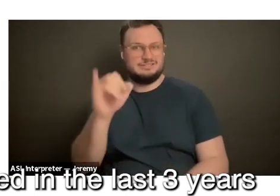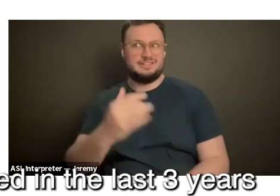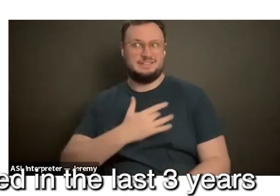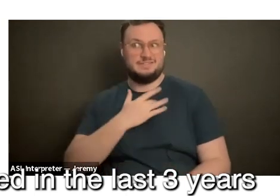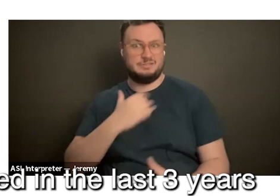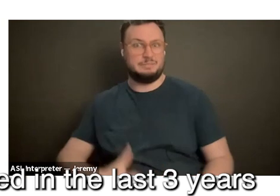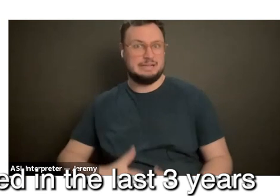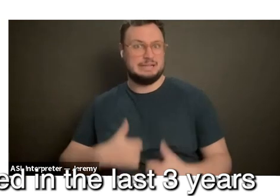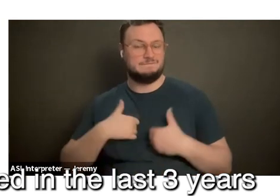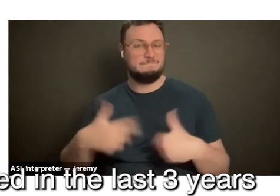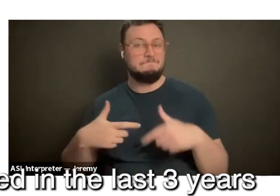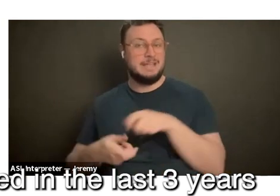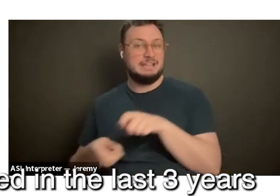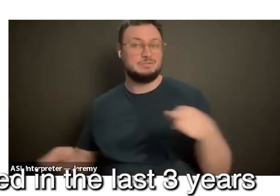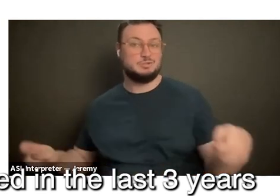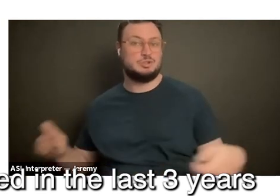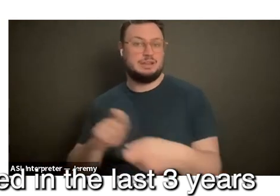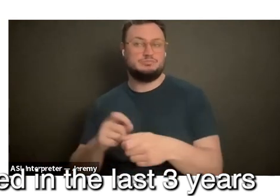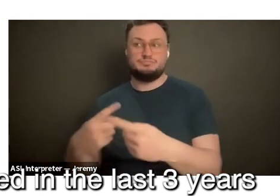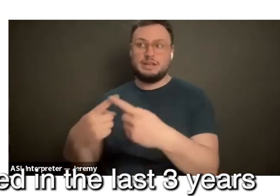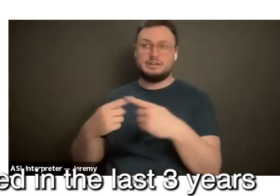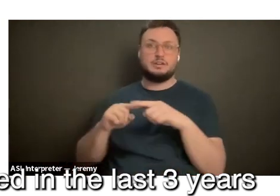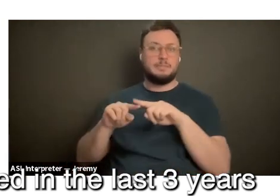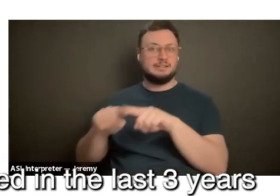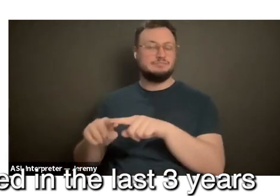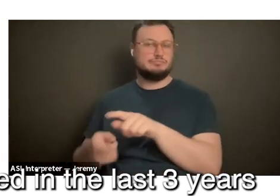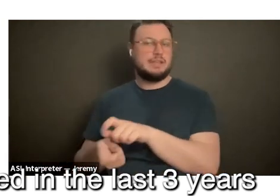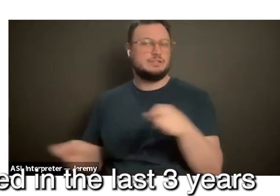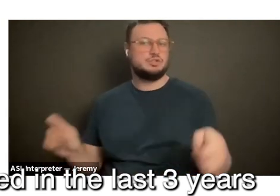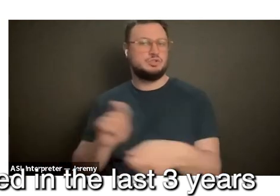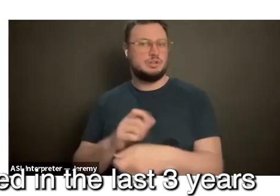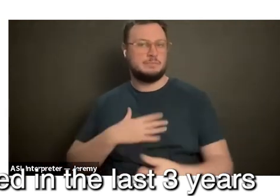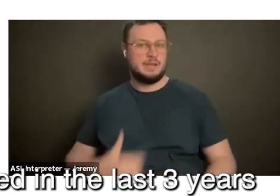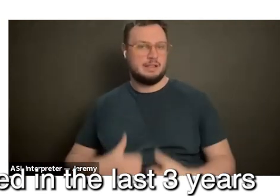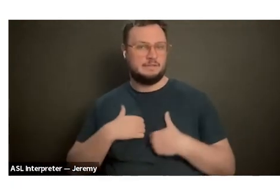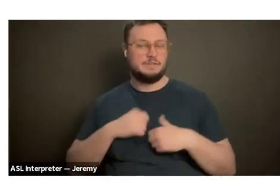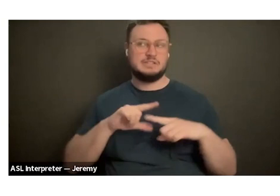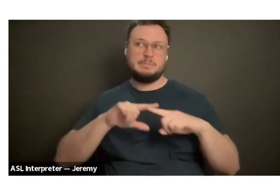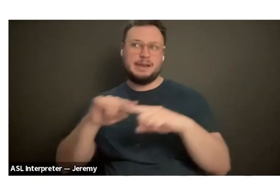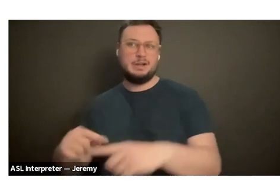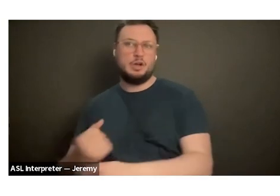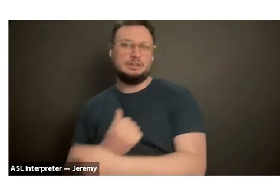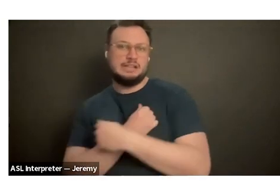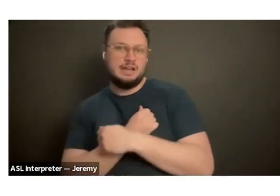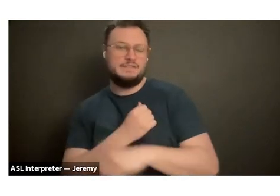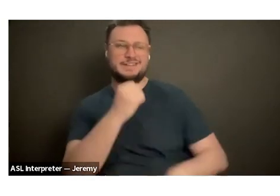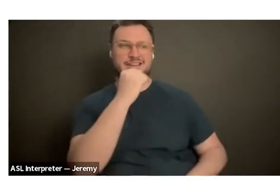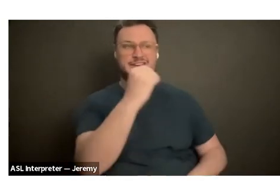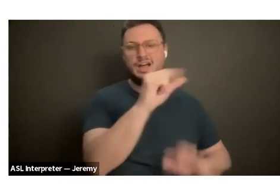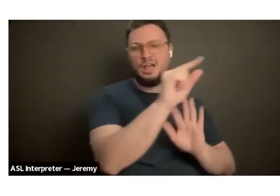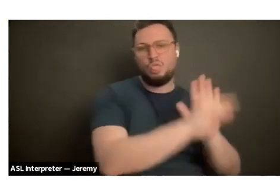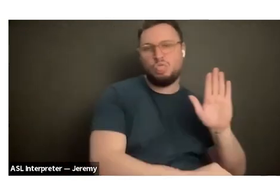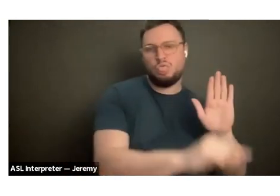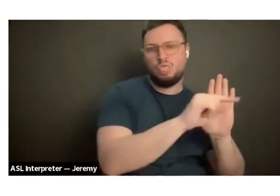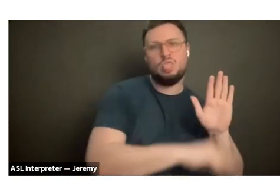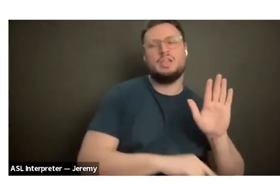into interdependence has changed my life. Leading into love in the last 3-4 years has really changed my